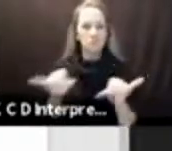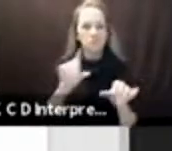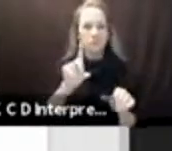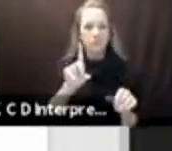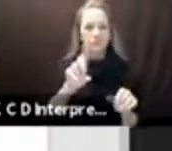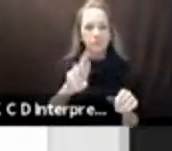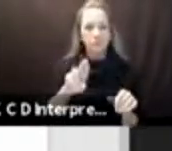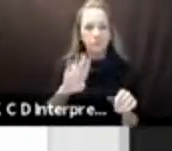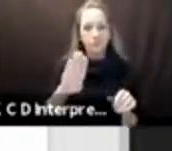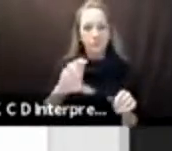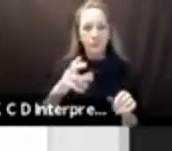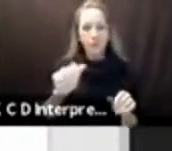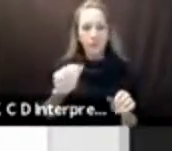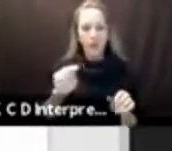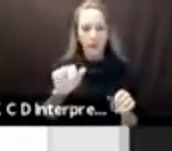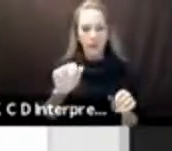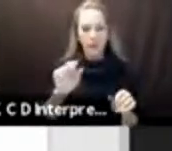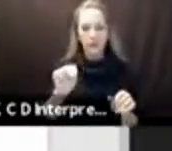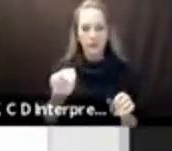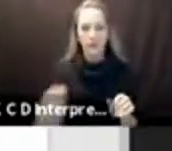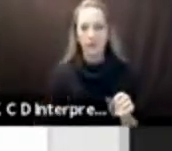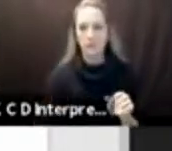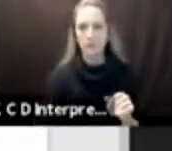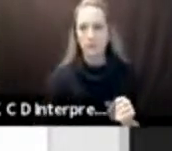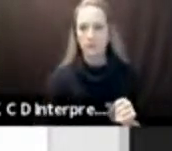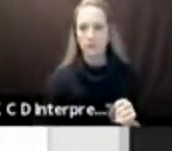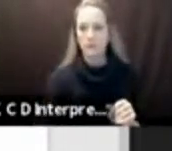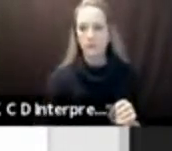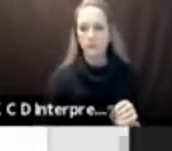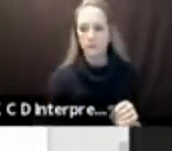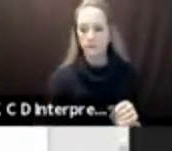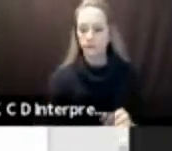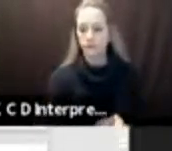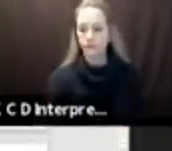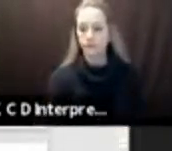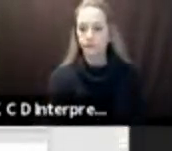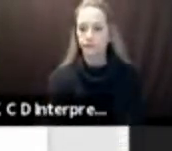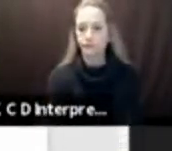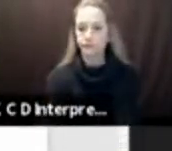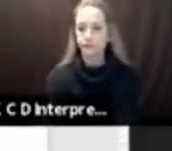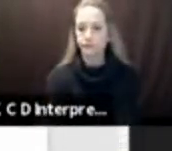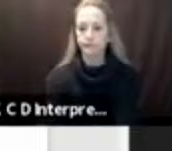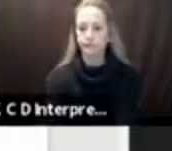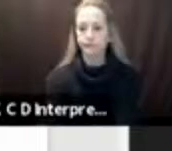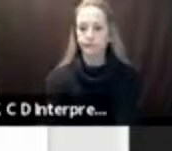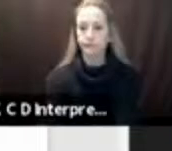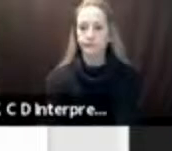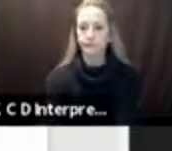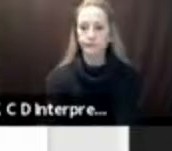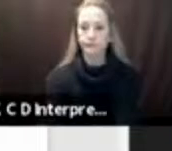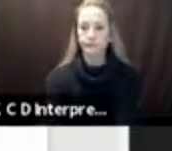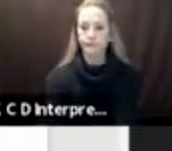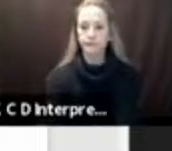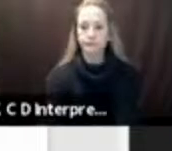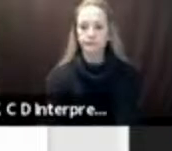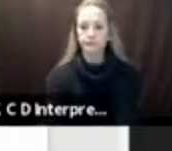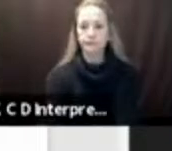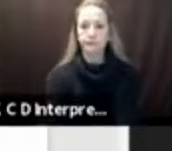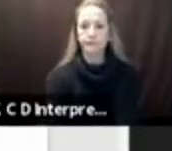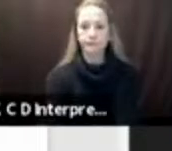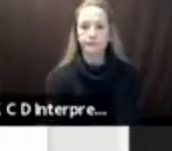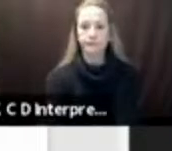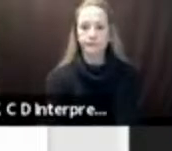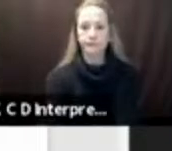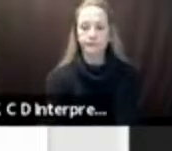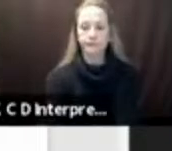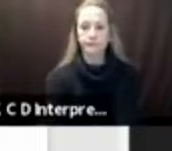Buchanan went through. So next slide, please. So this shows that you see 3